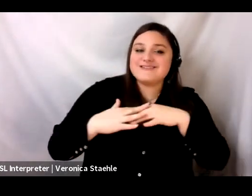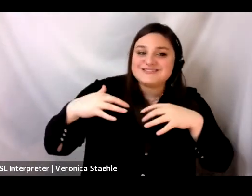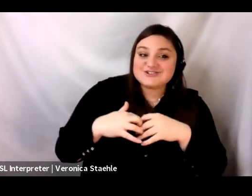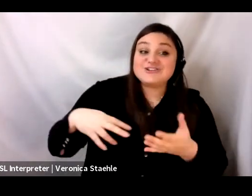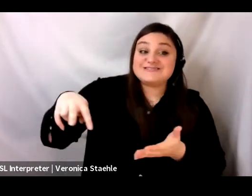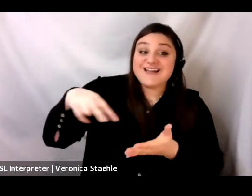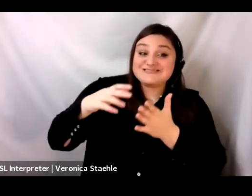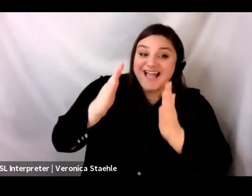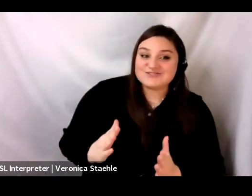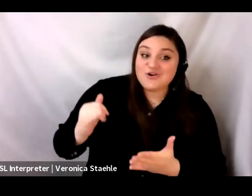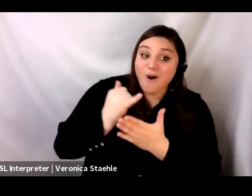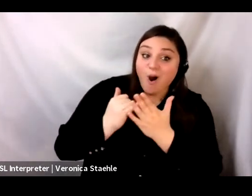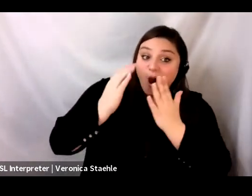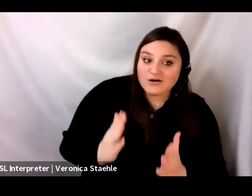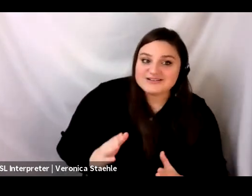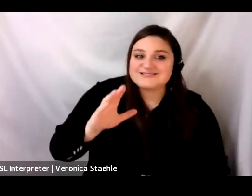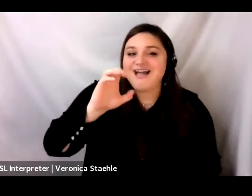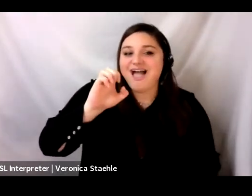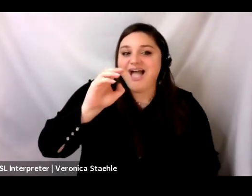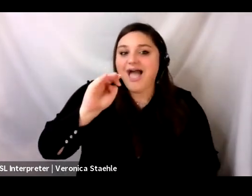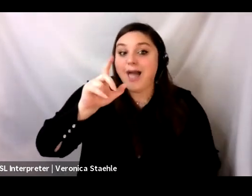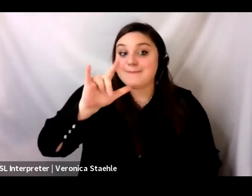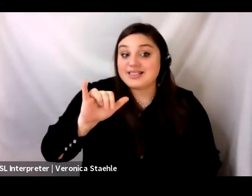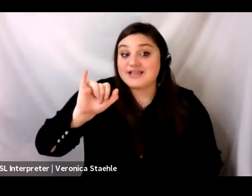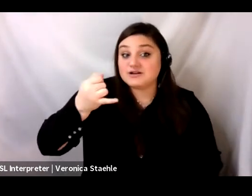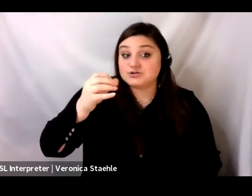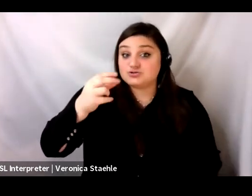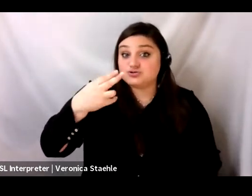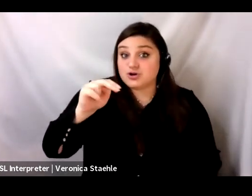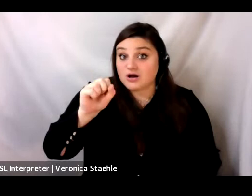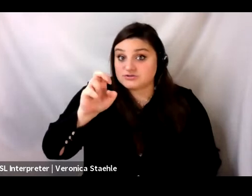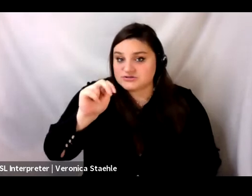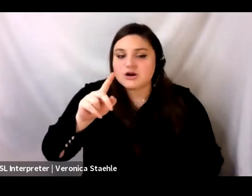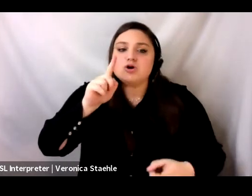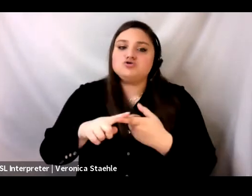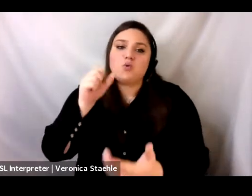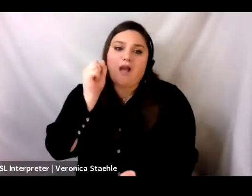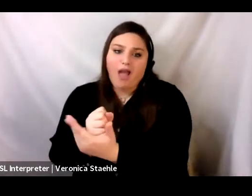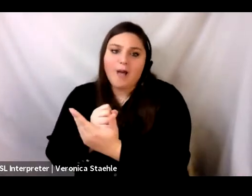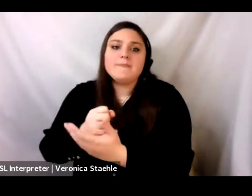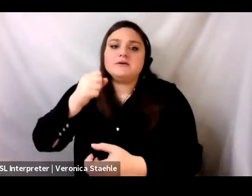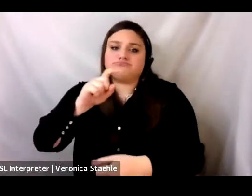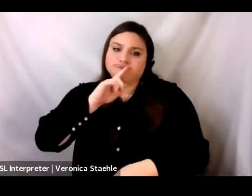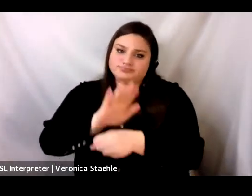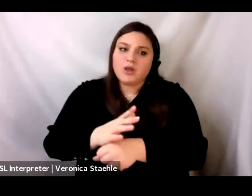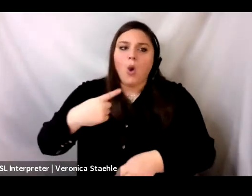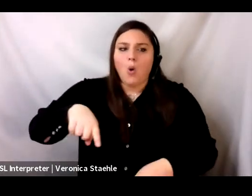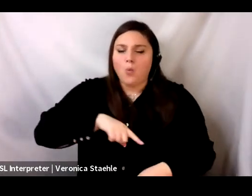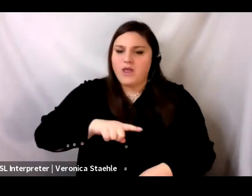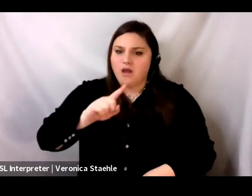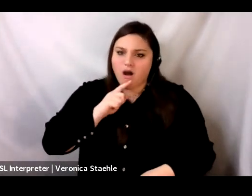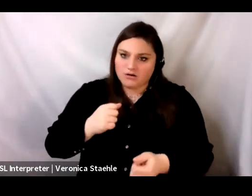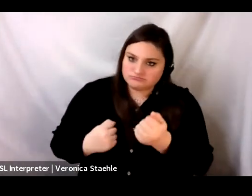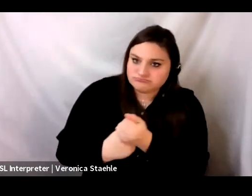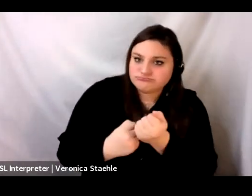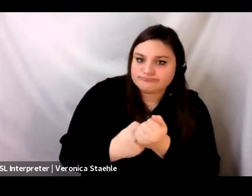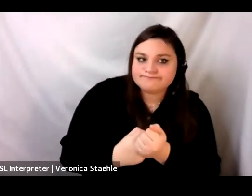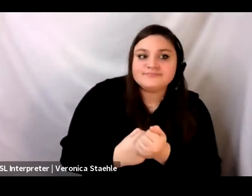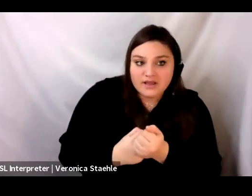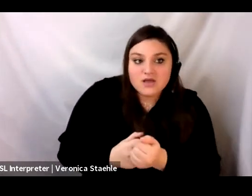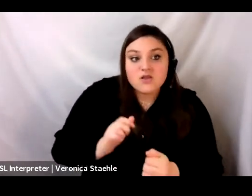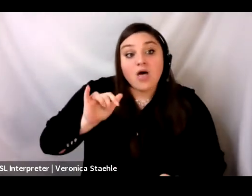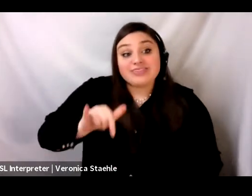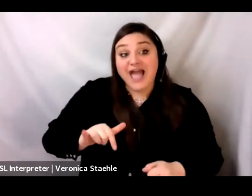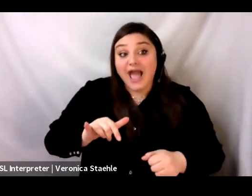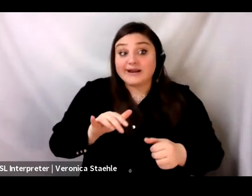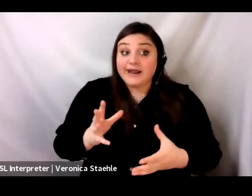Johnson to ensure that we embody this allyship. This includes taking actionable steps towards reparations in